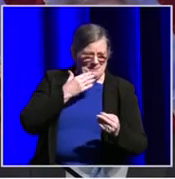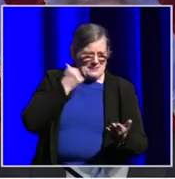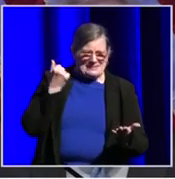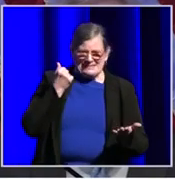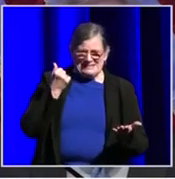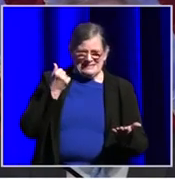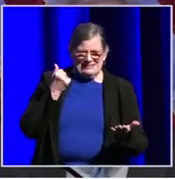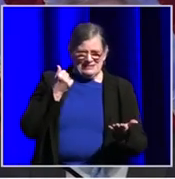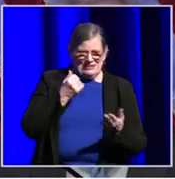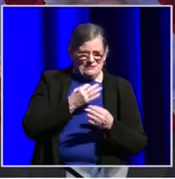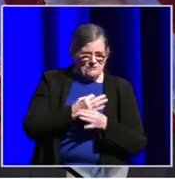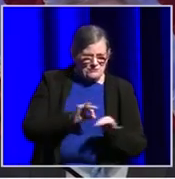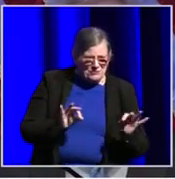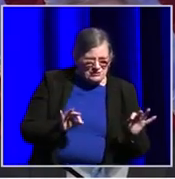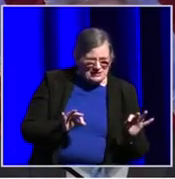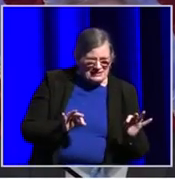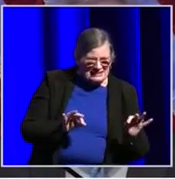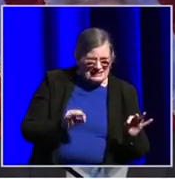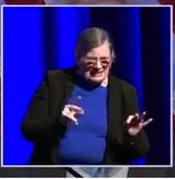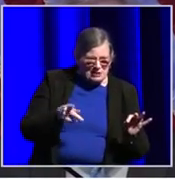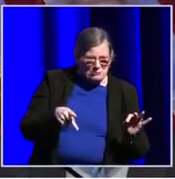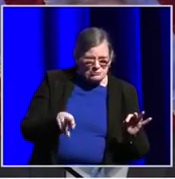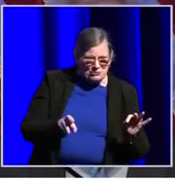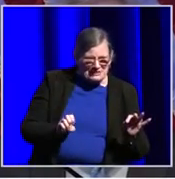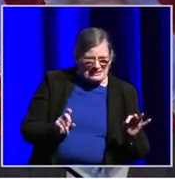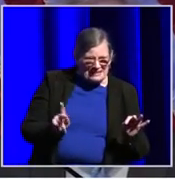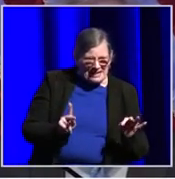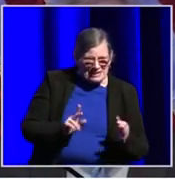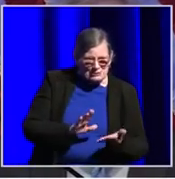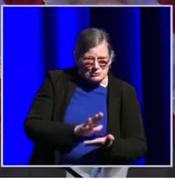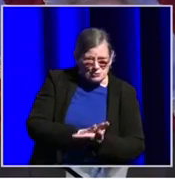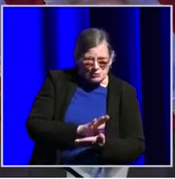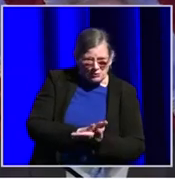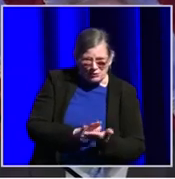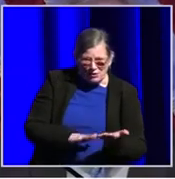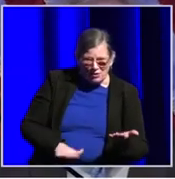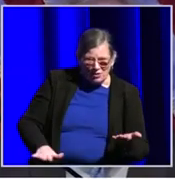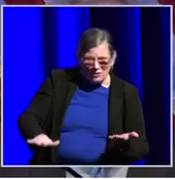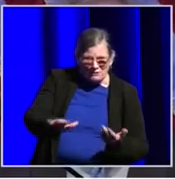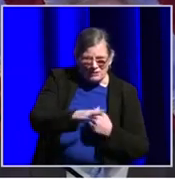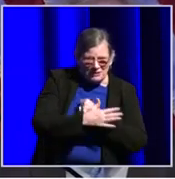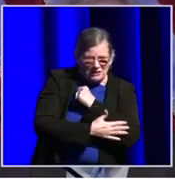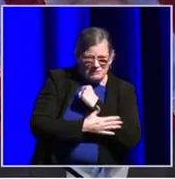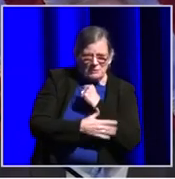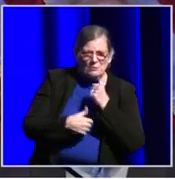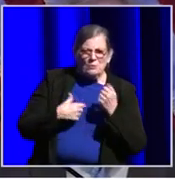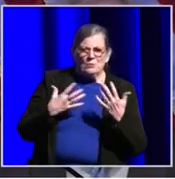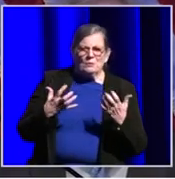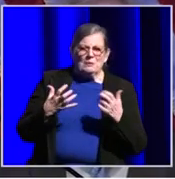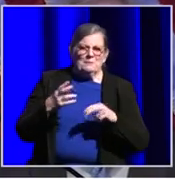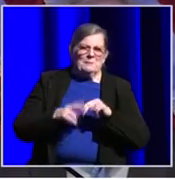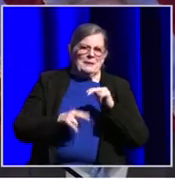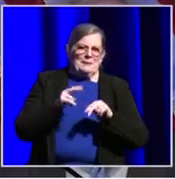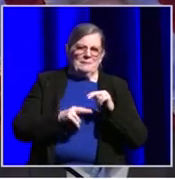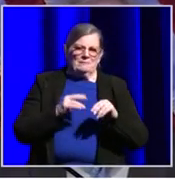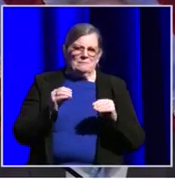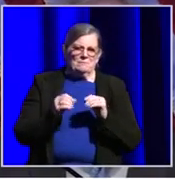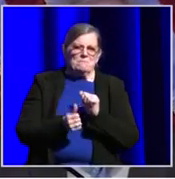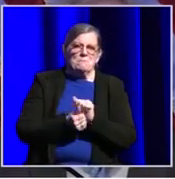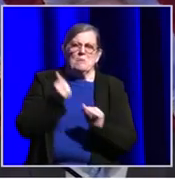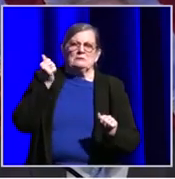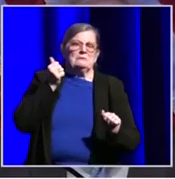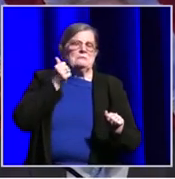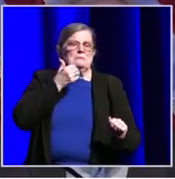free pre-K in the nation. Now we will build the most robust free